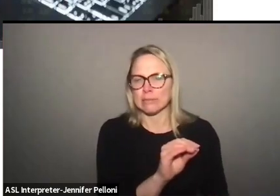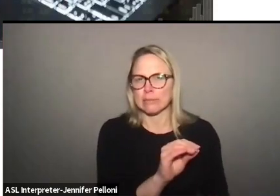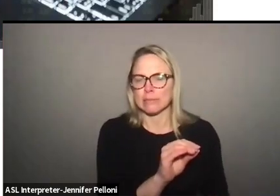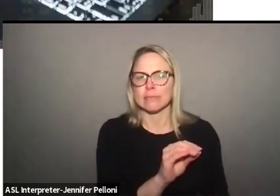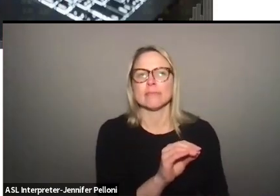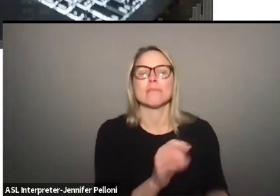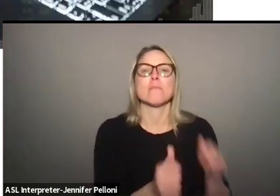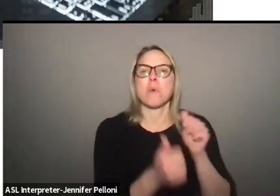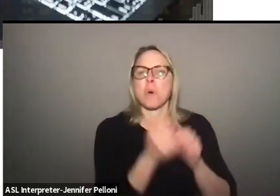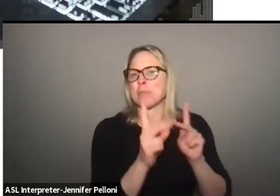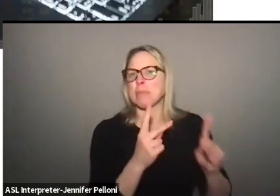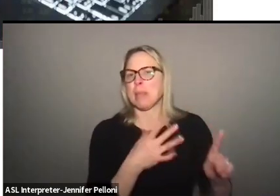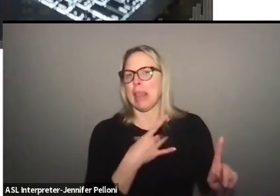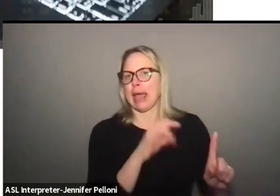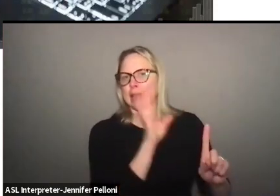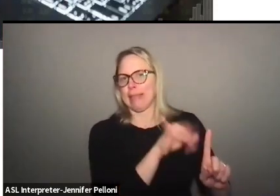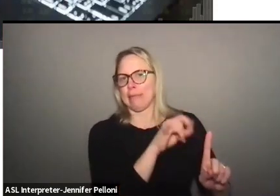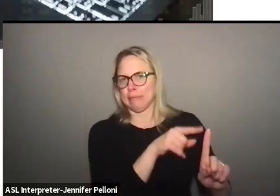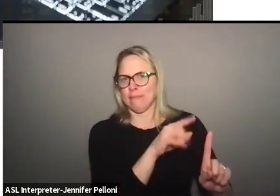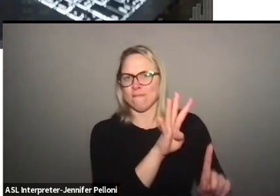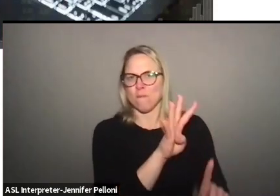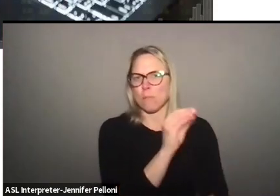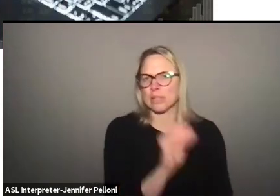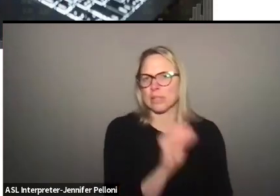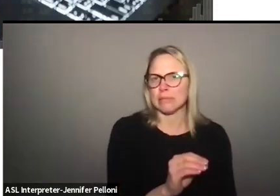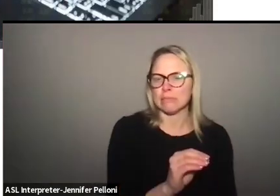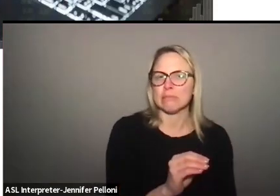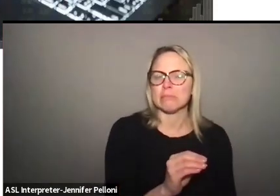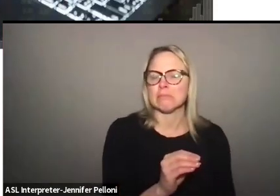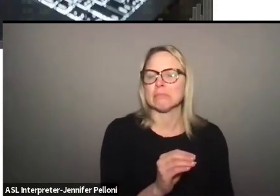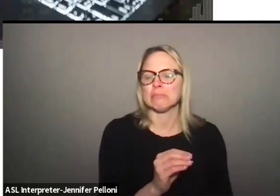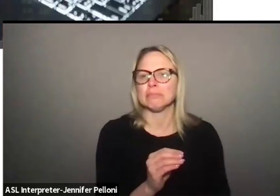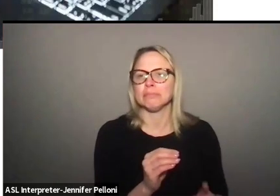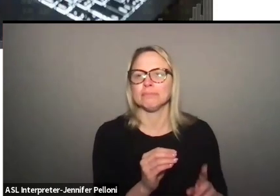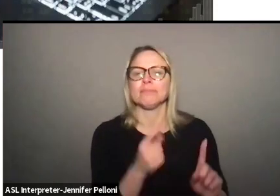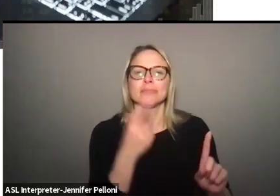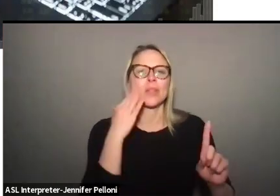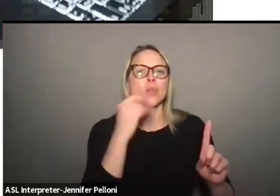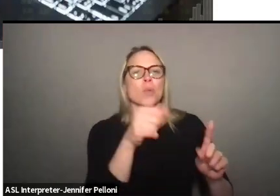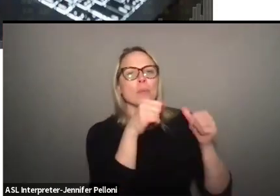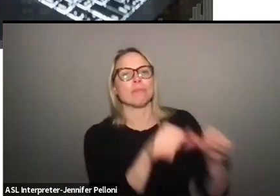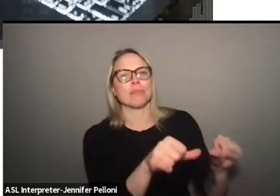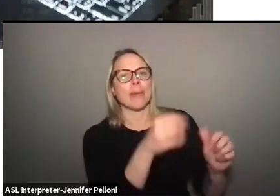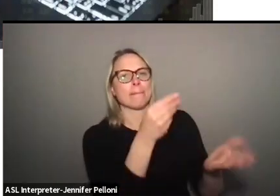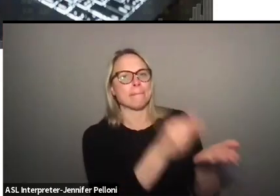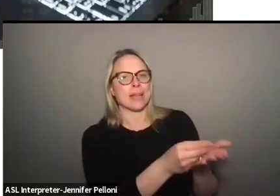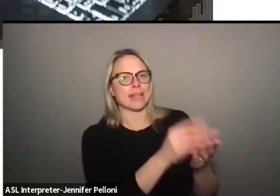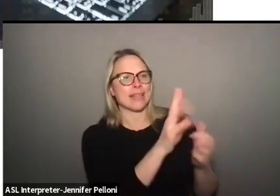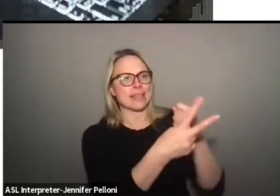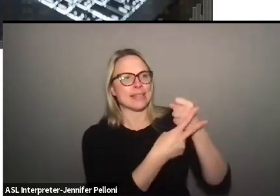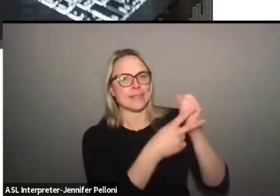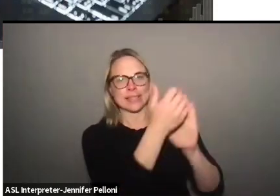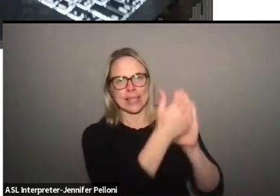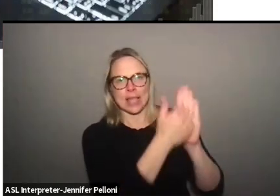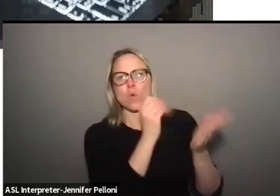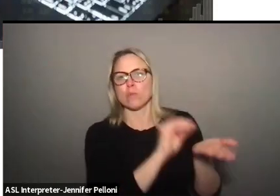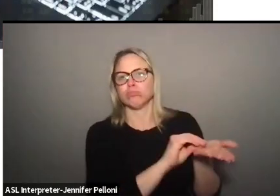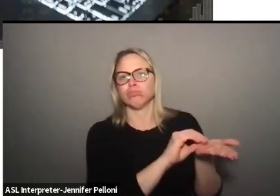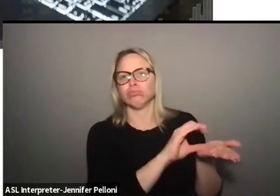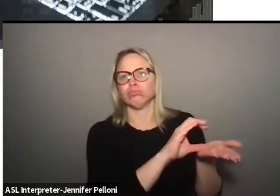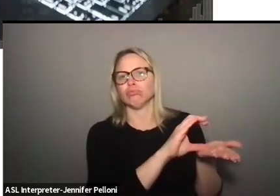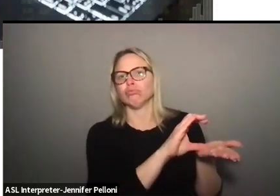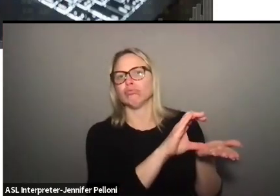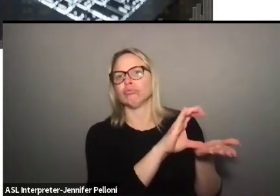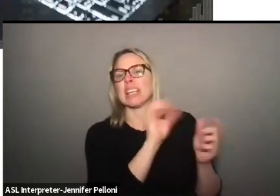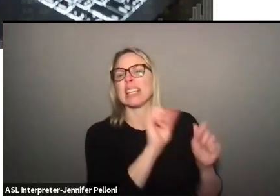of folks like this because they know that they're going to put that money into that savings account and it's going to be there when they